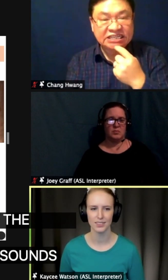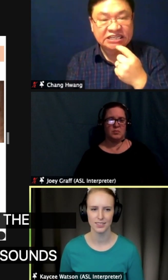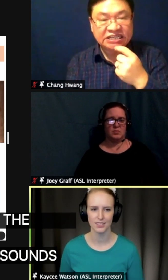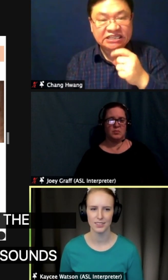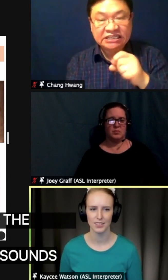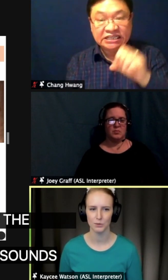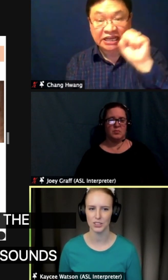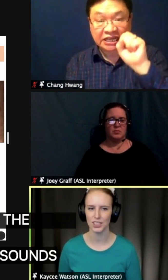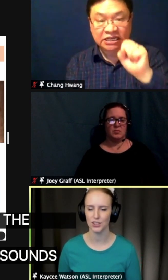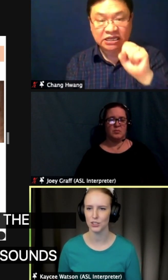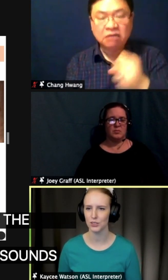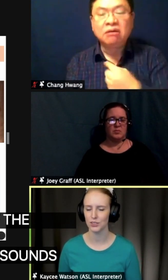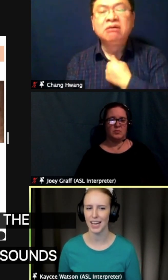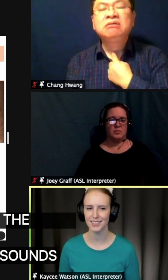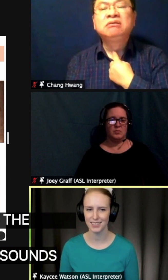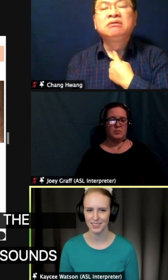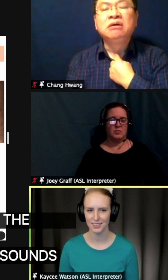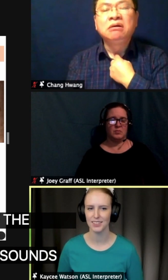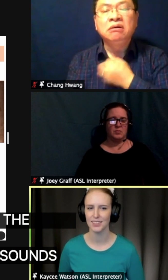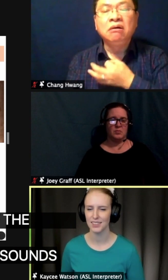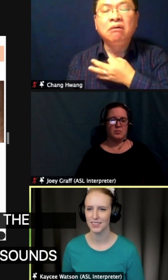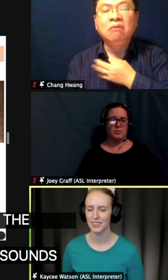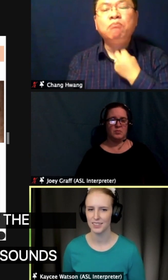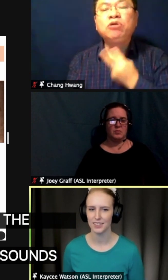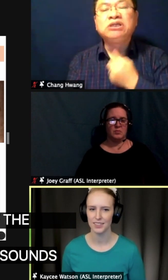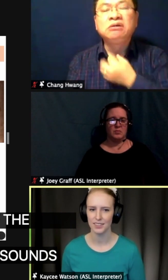does, what your teeth do, S,